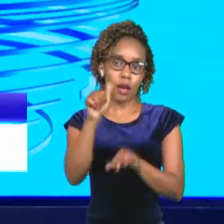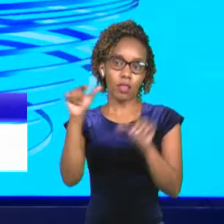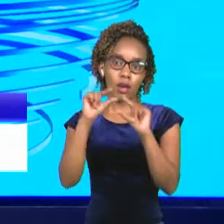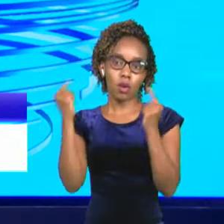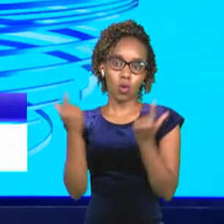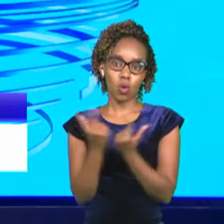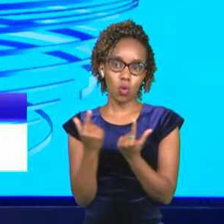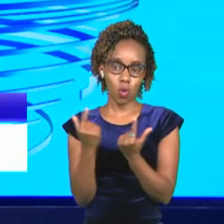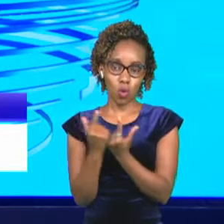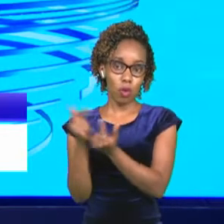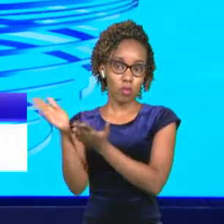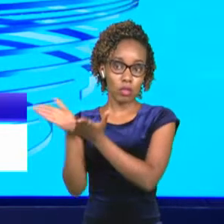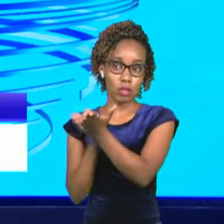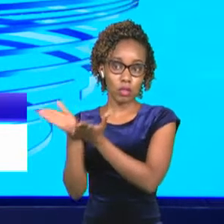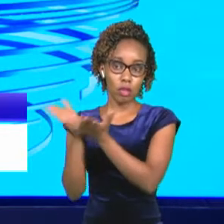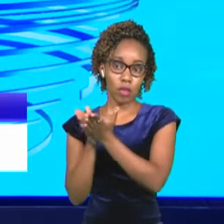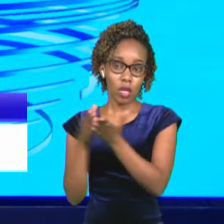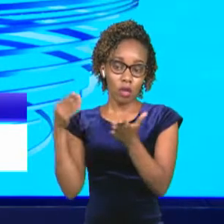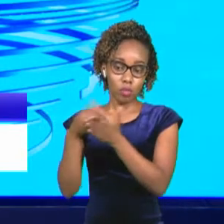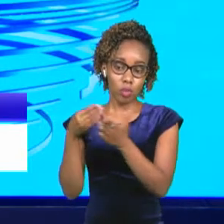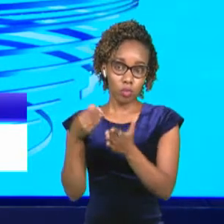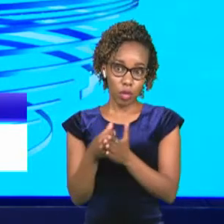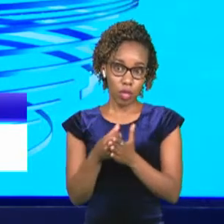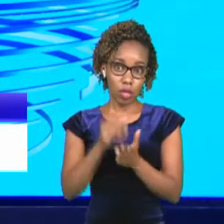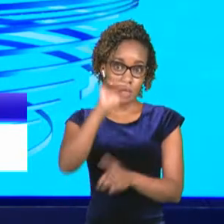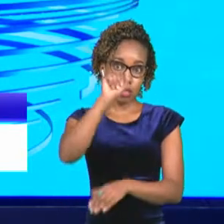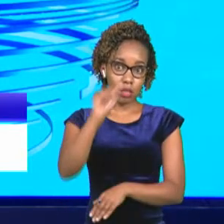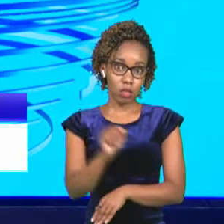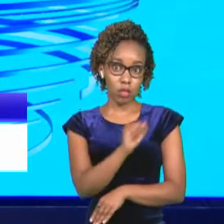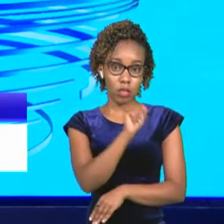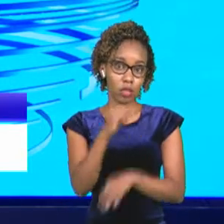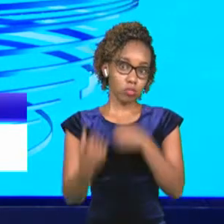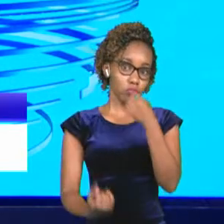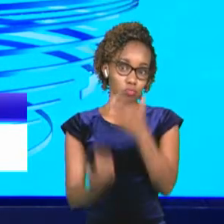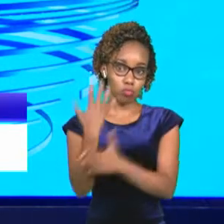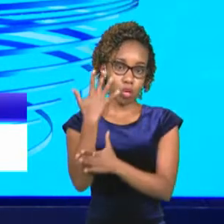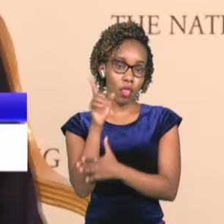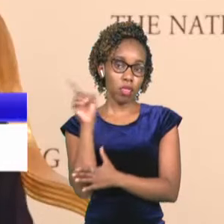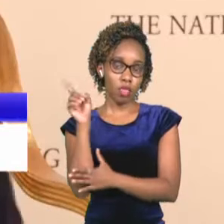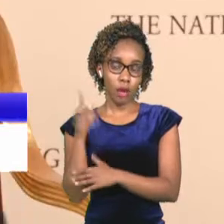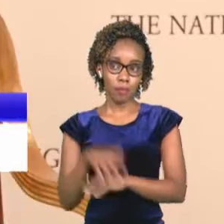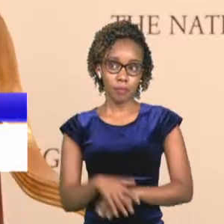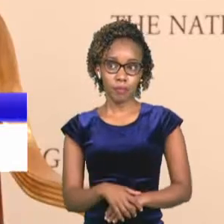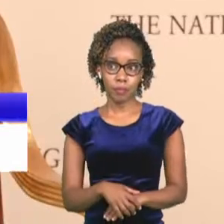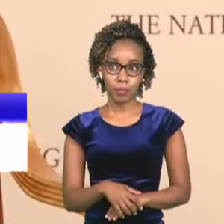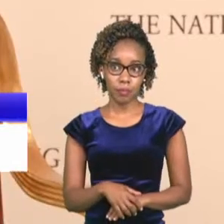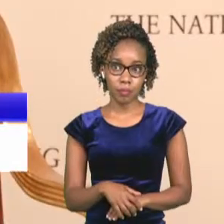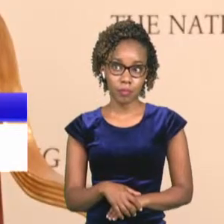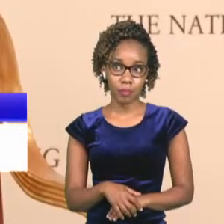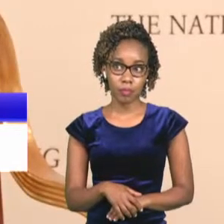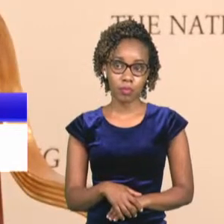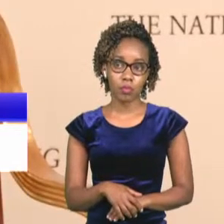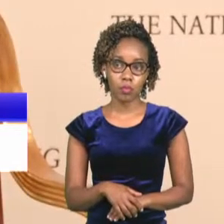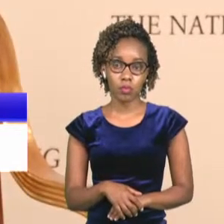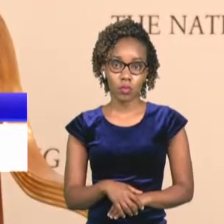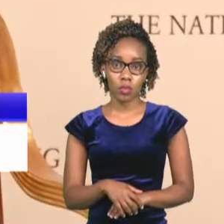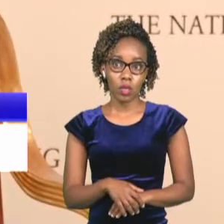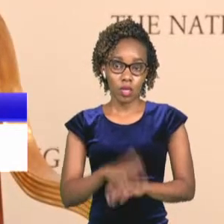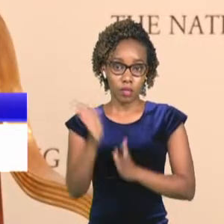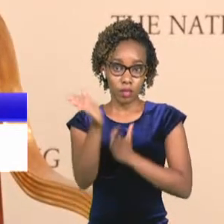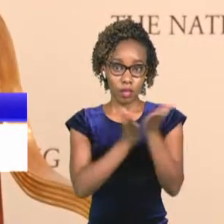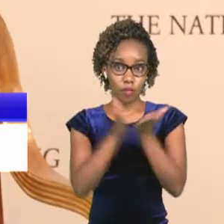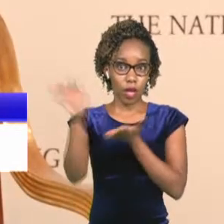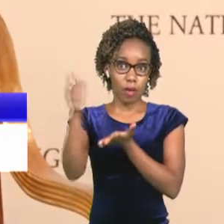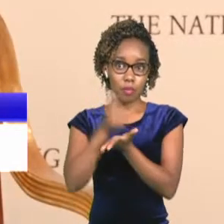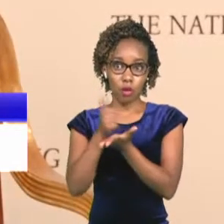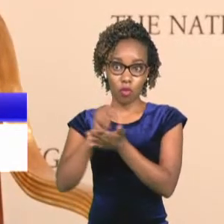the civil service. Treasury CS Okuri-Yatani oversaw the launch. This new scheme, civil servants and employees